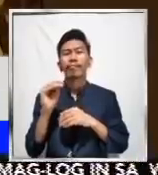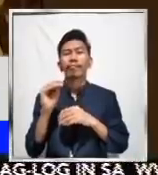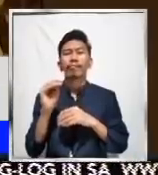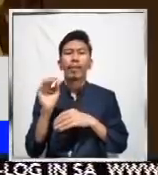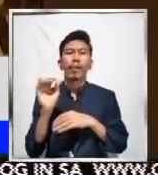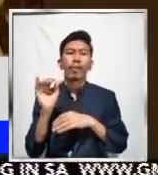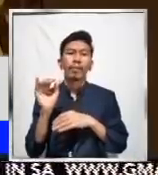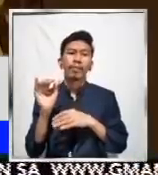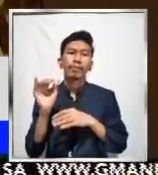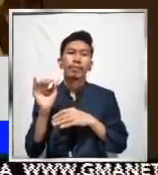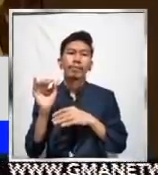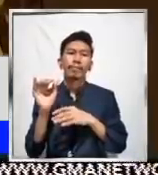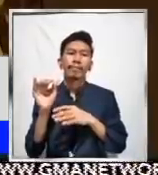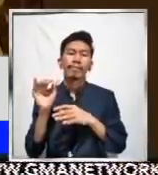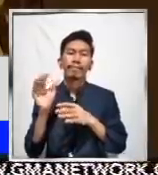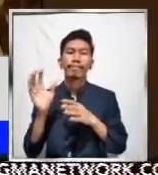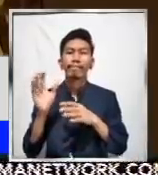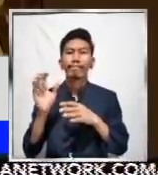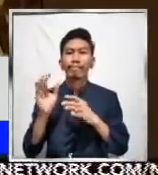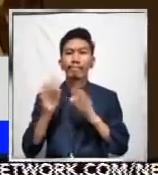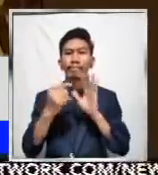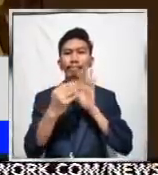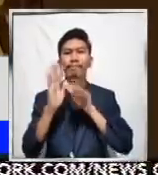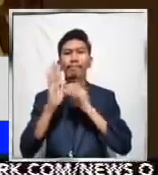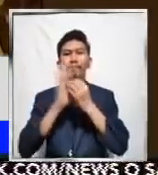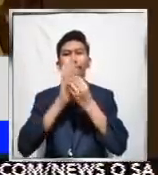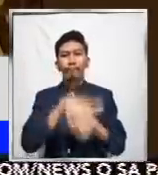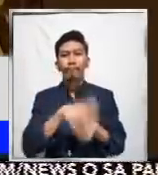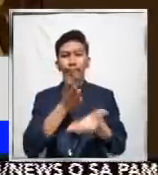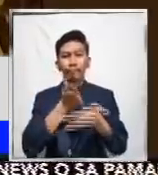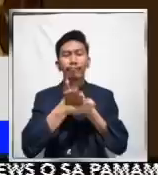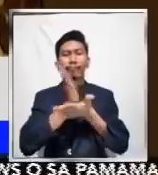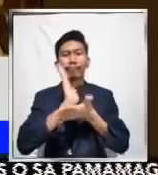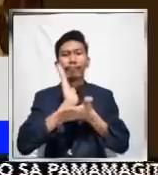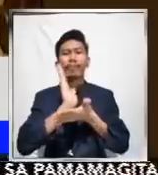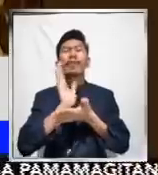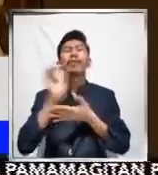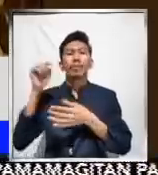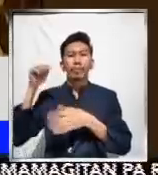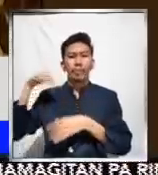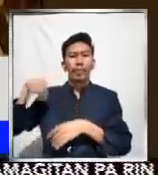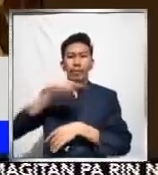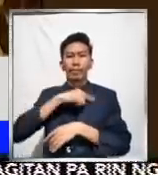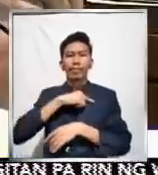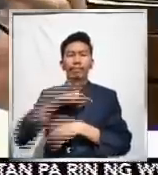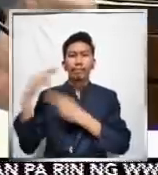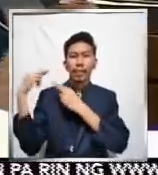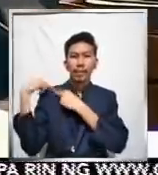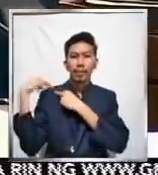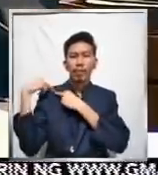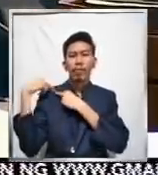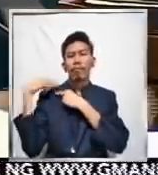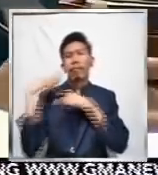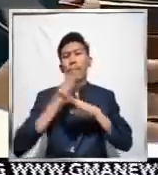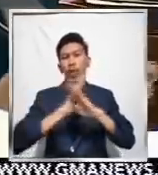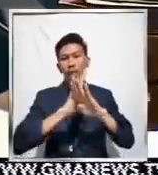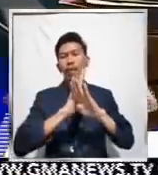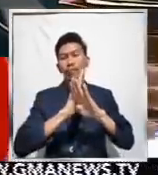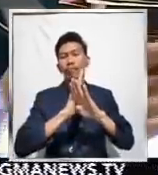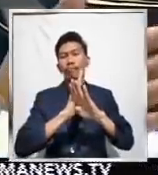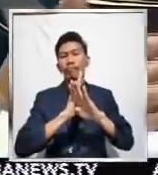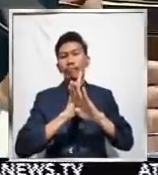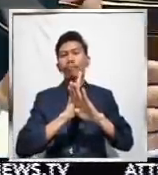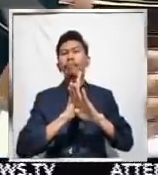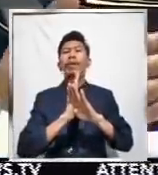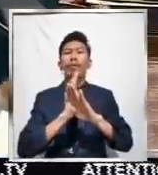is our duty to protect at all times. Dinala ni Representative